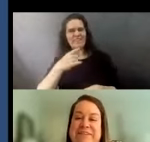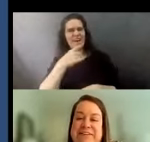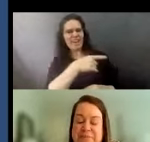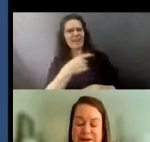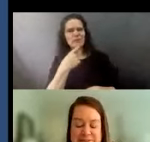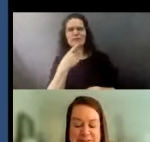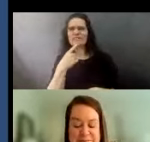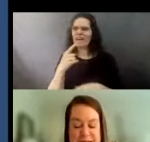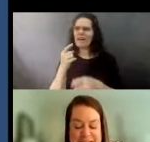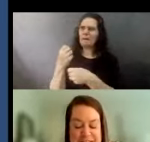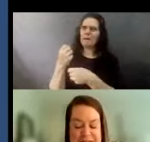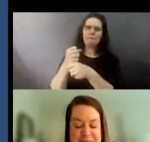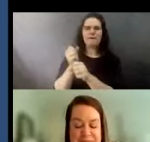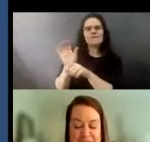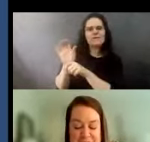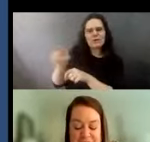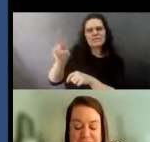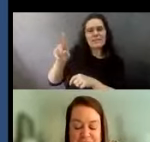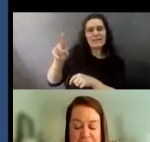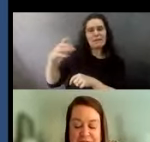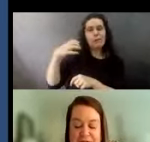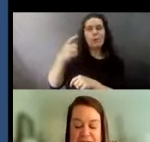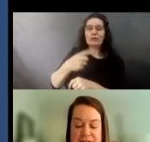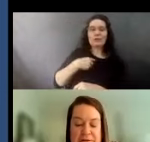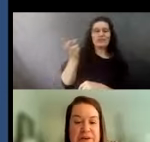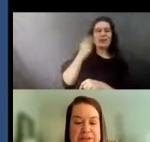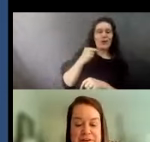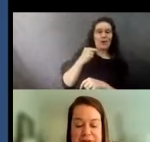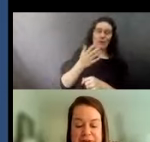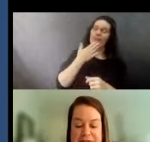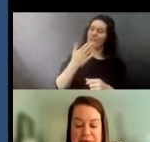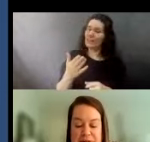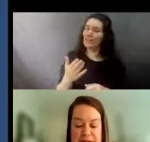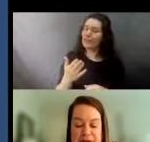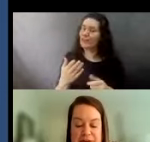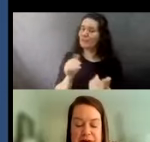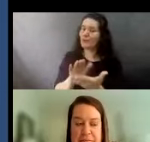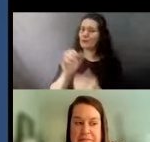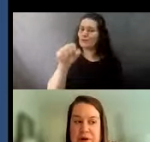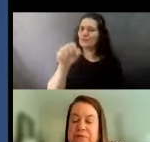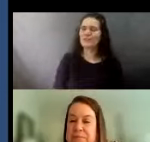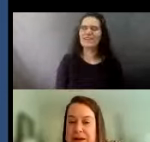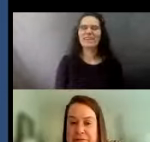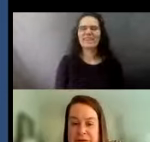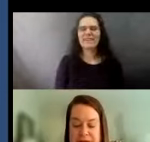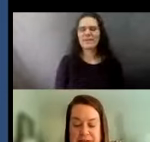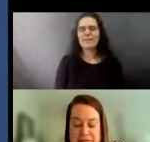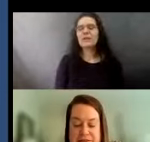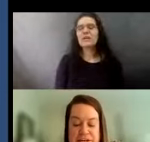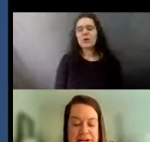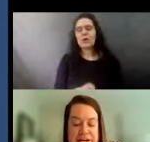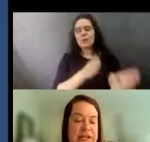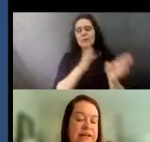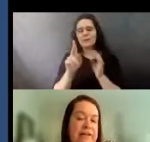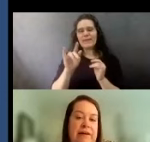That's a really good motto to live by. So I'm curious, Rachel, I'm curious what you think, whether the pandemic itself